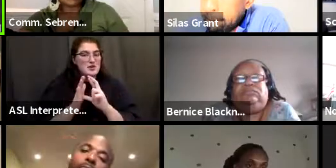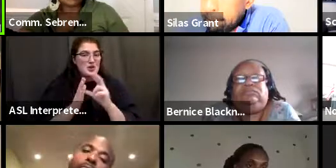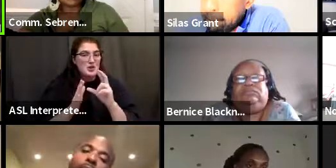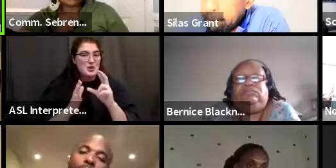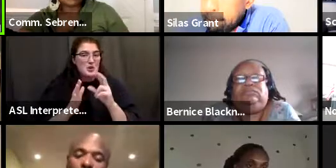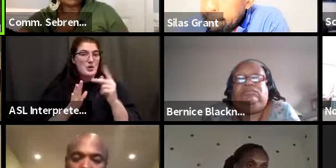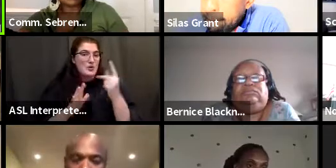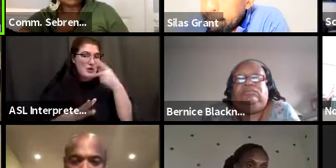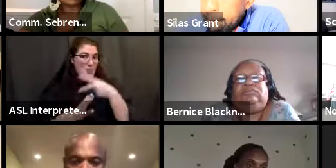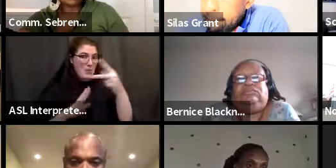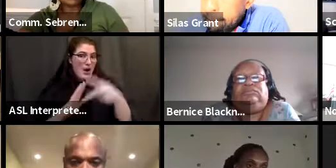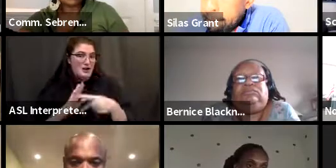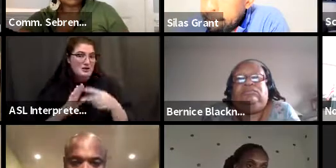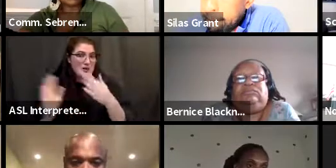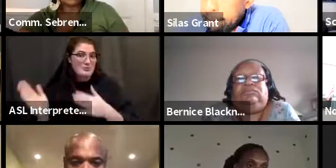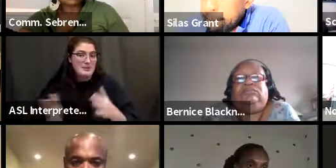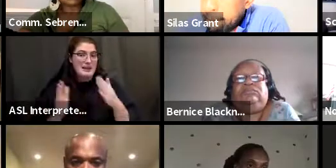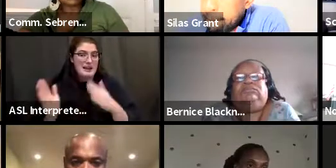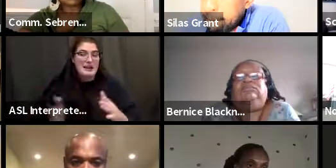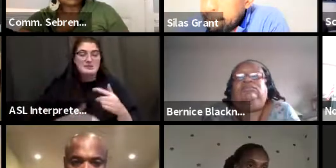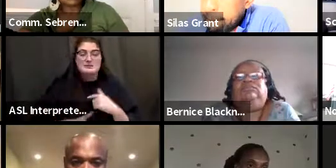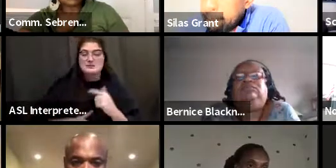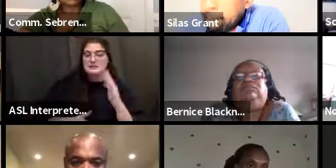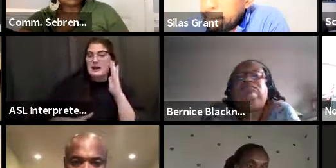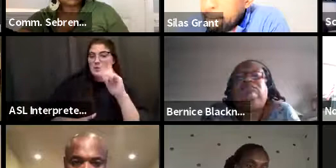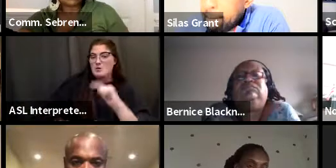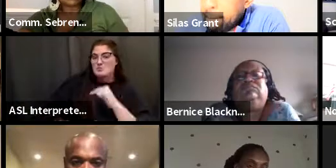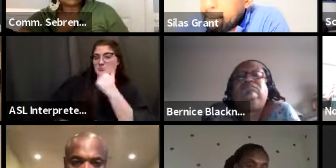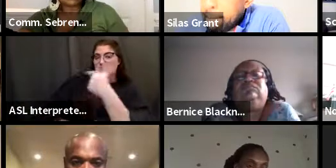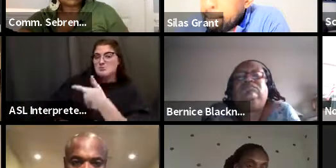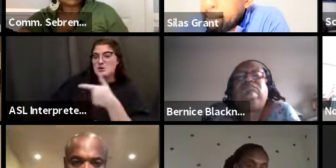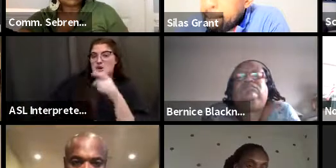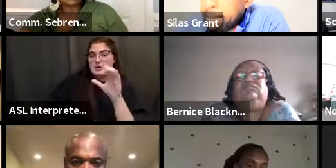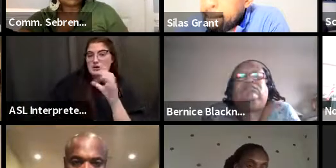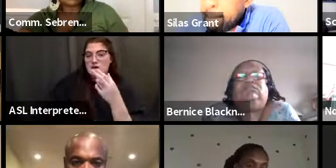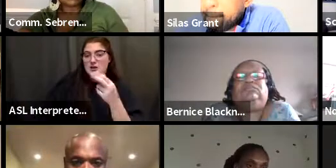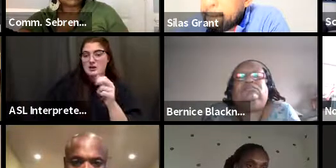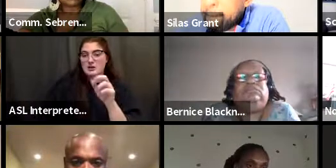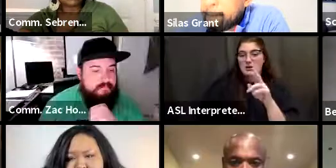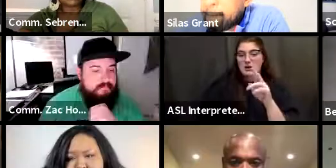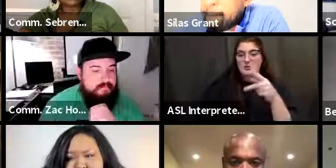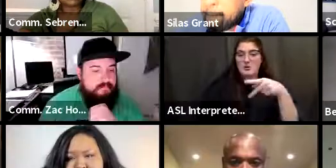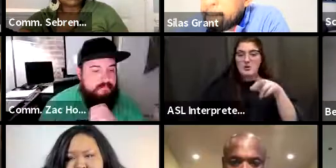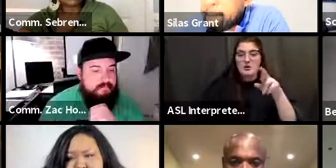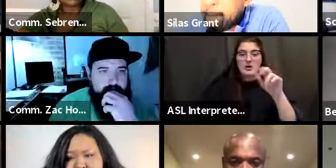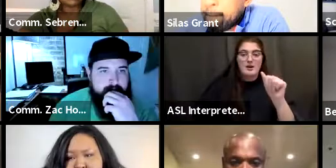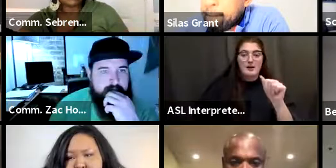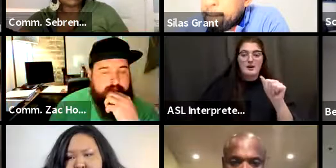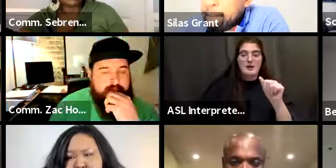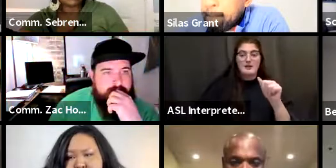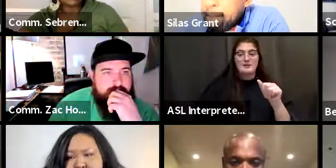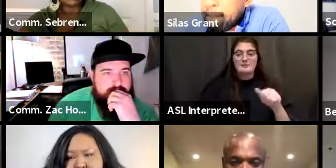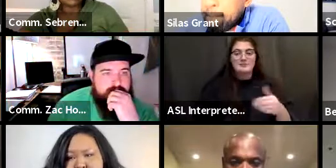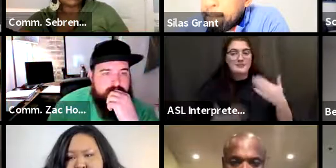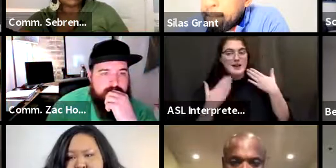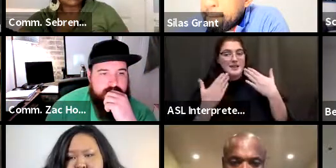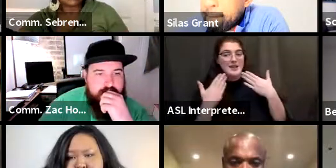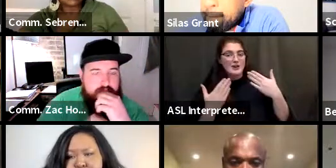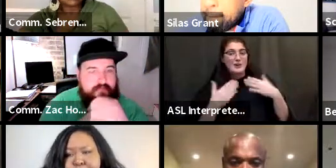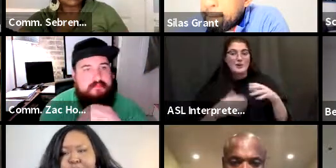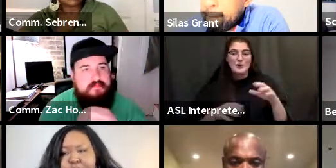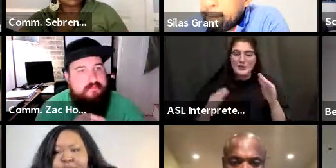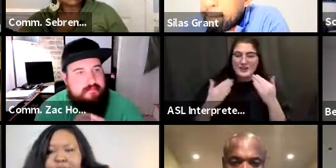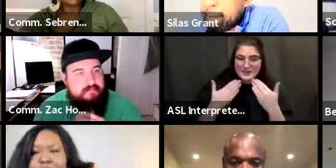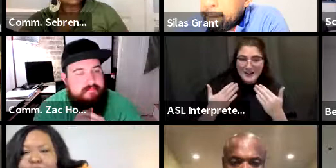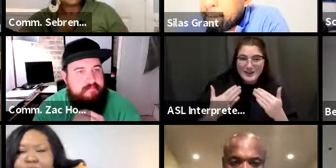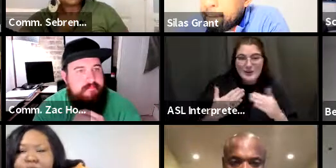plans? I'm going to turn to Director Sharper to address that question. Thank you, Madam Mayor. Thank you,